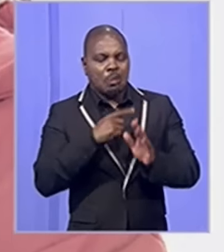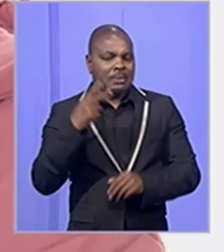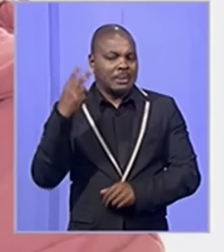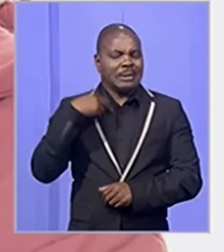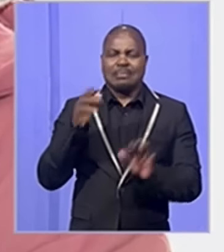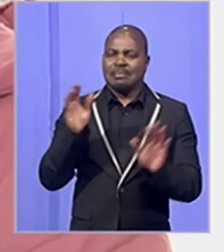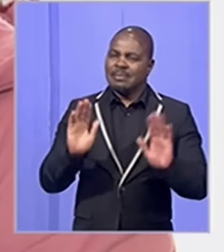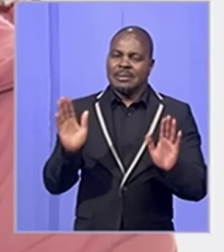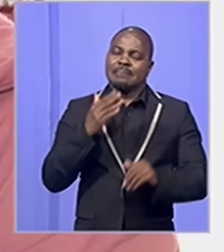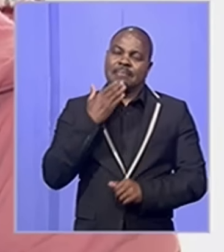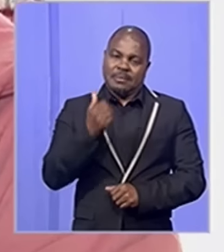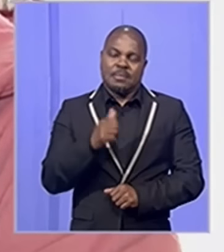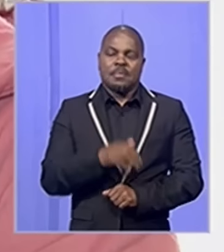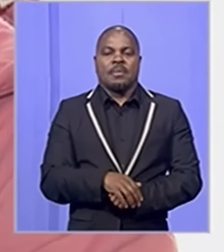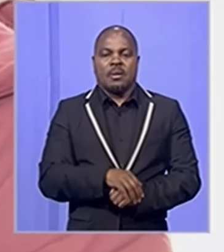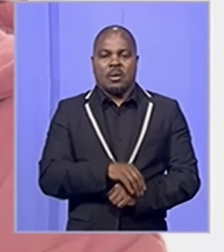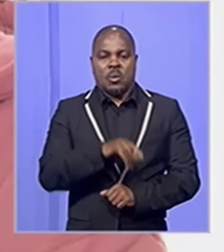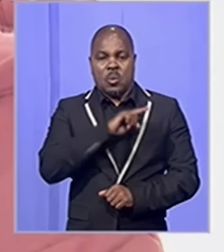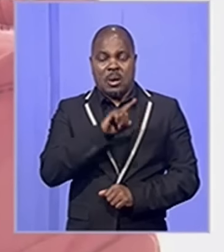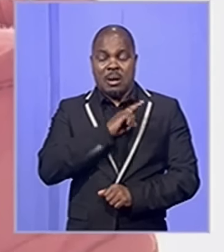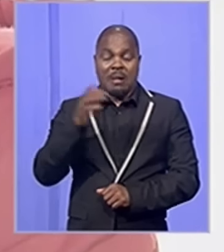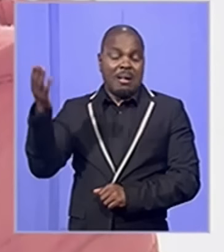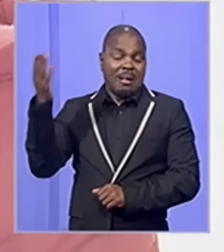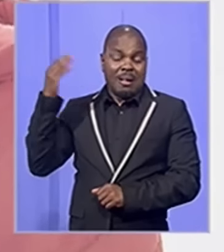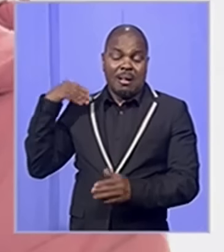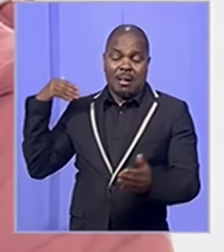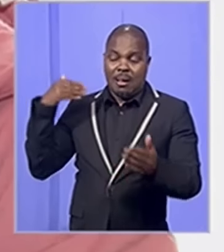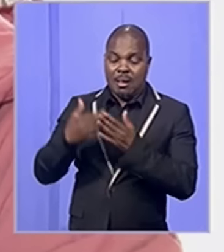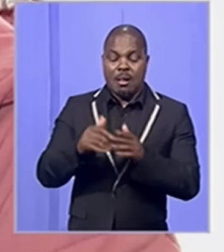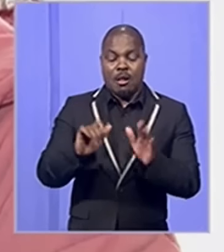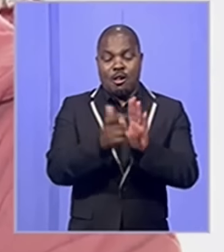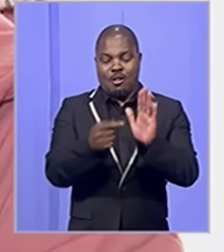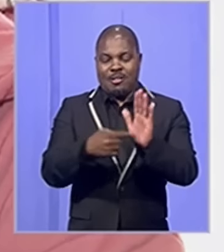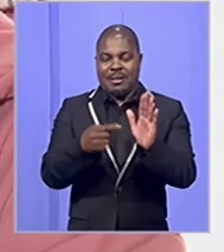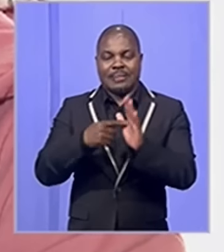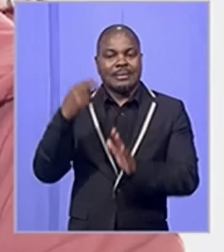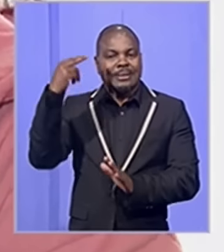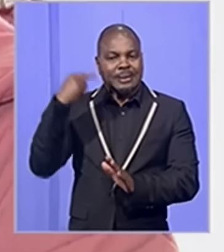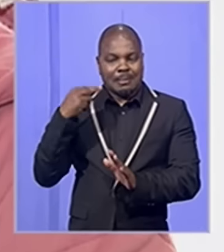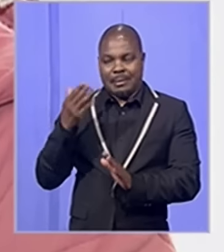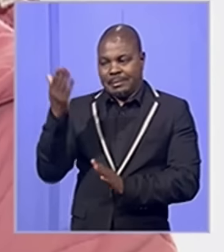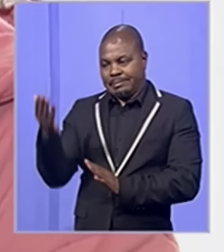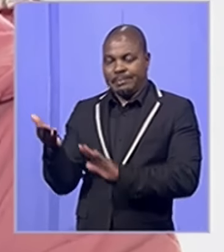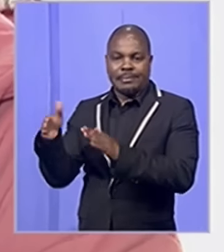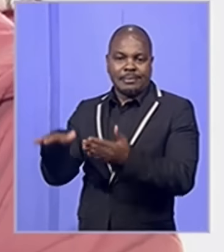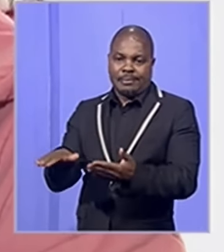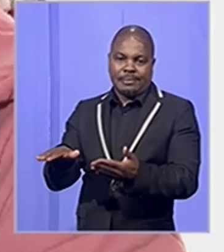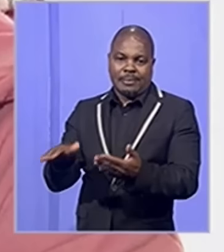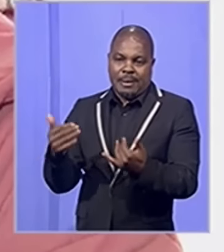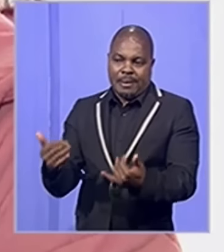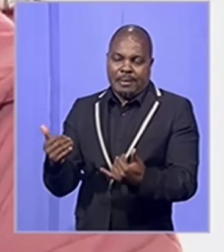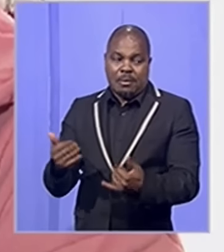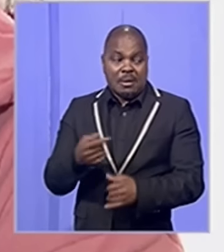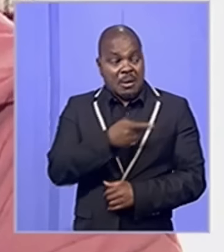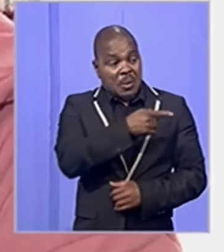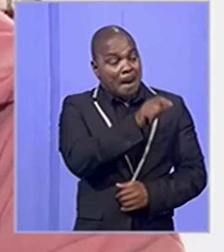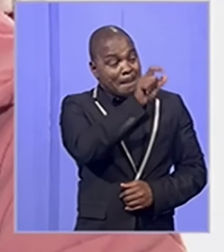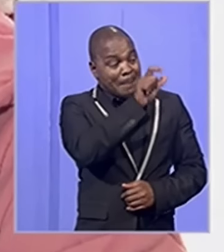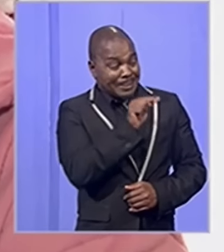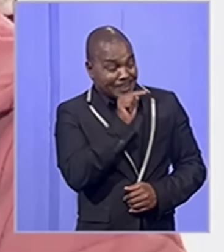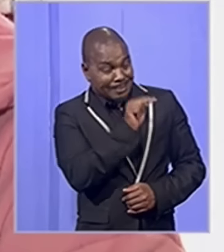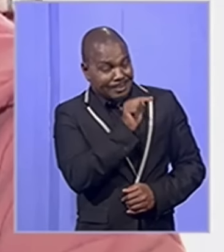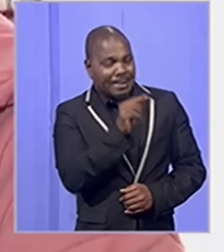o re faitse for a very long time ka ngwana ko borena to a point ya hore o feledisa a bolaile ke motho o ileng